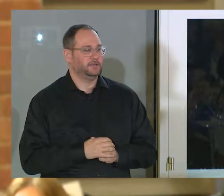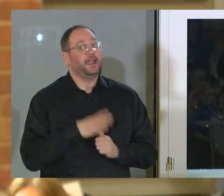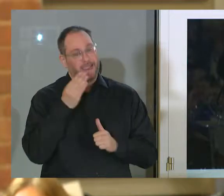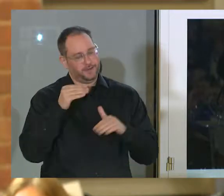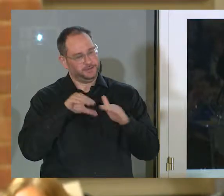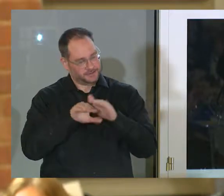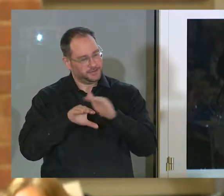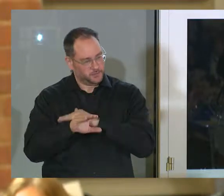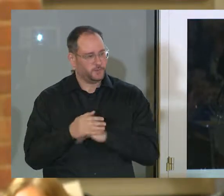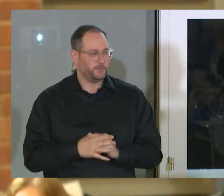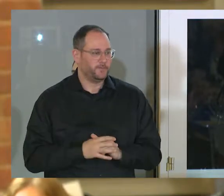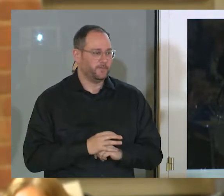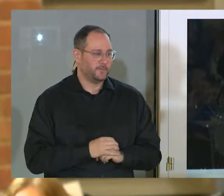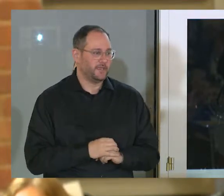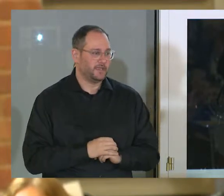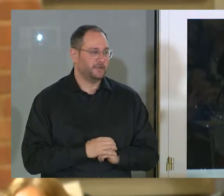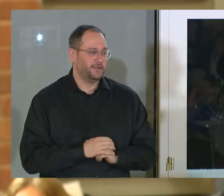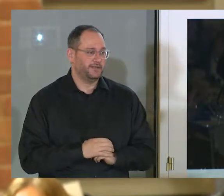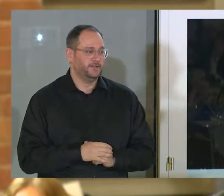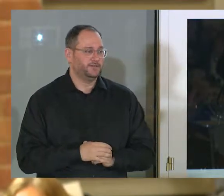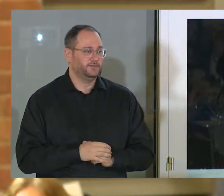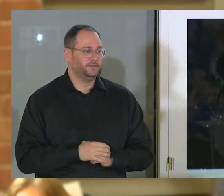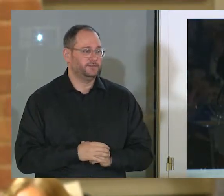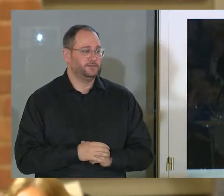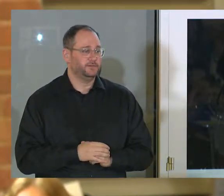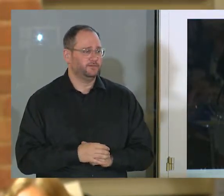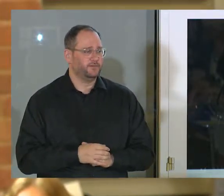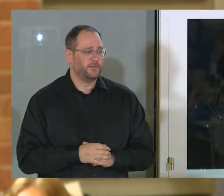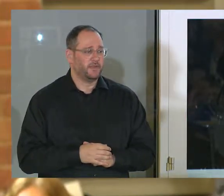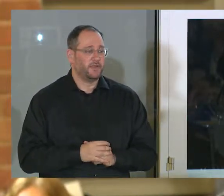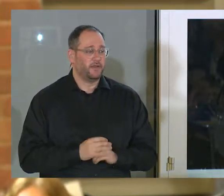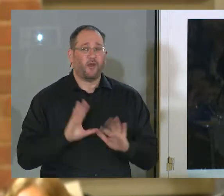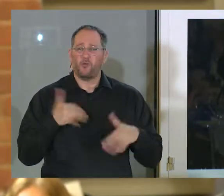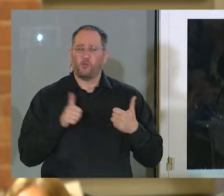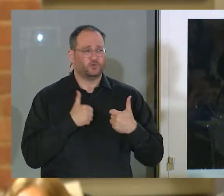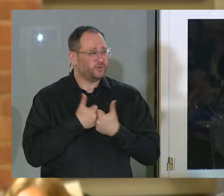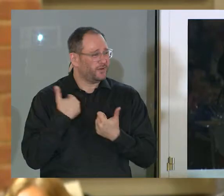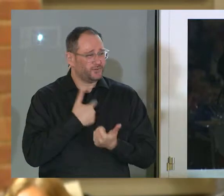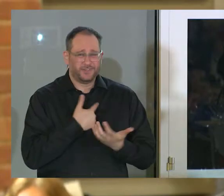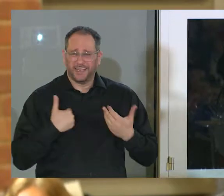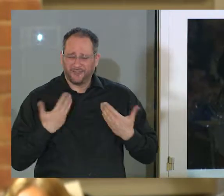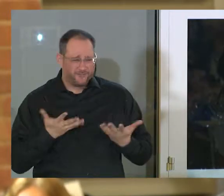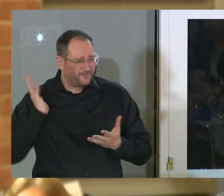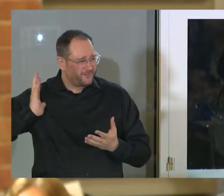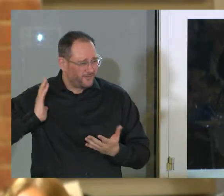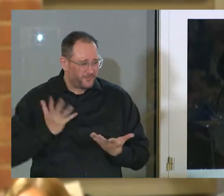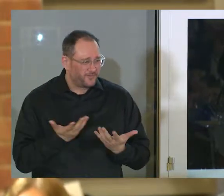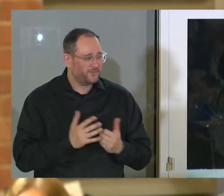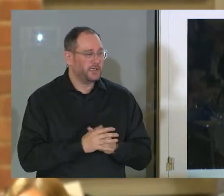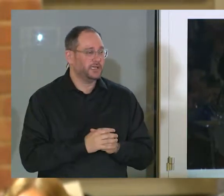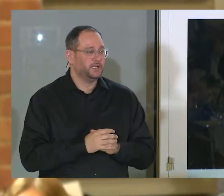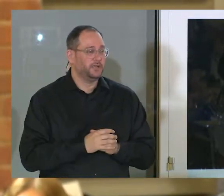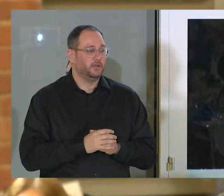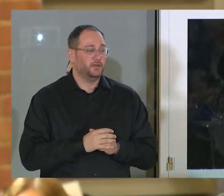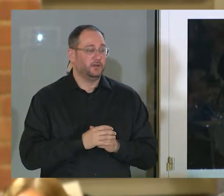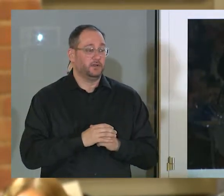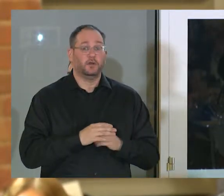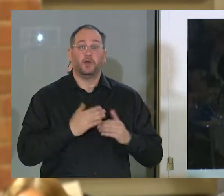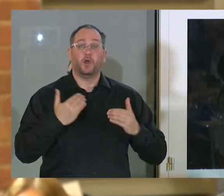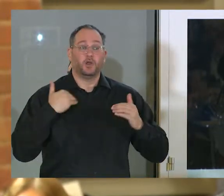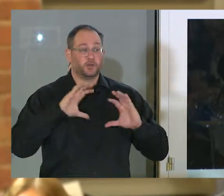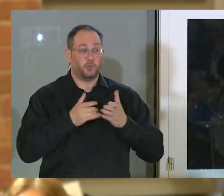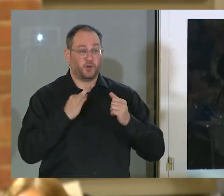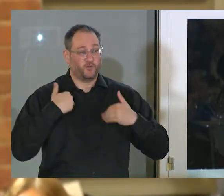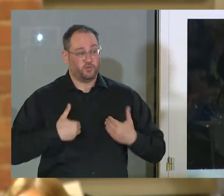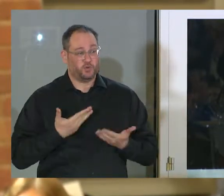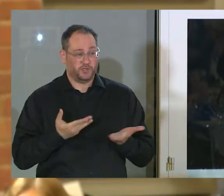Another phenomena that we've had over the past 4 years, our Department of Human Resources was responsible for helping to recruit